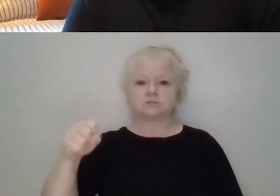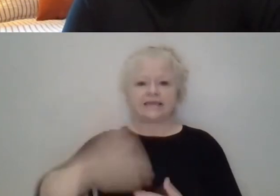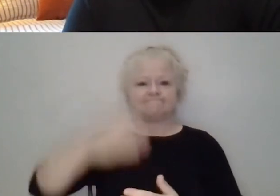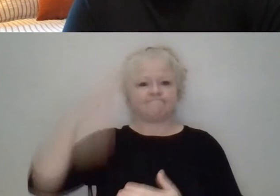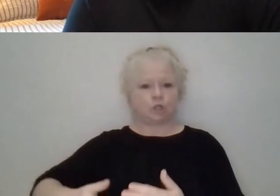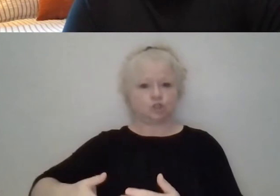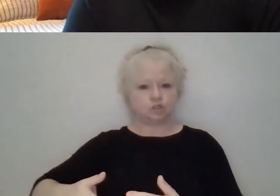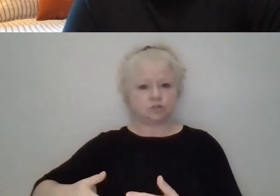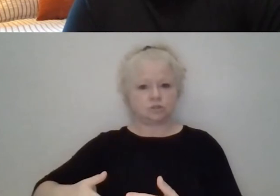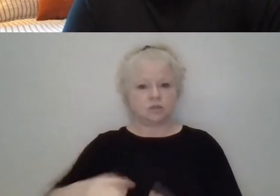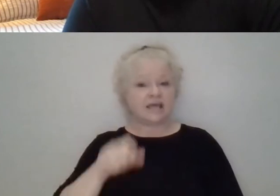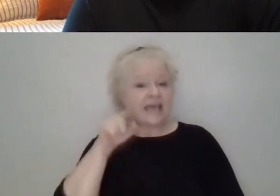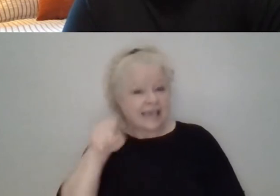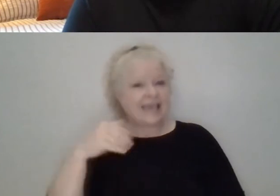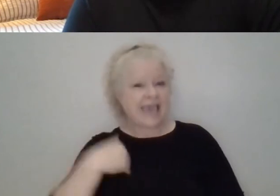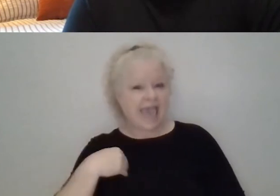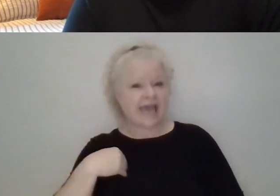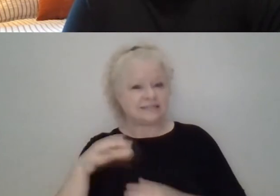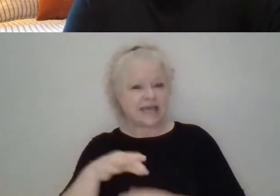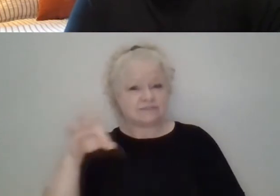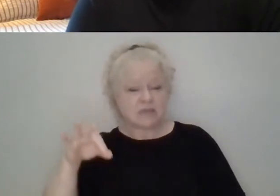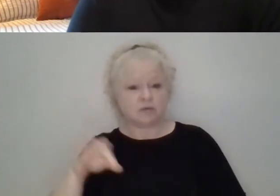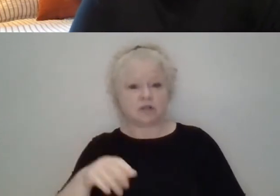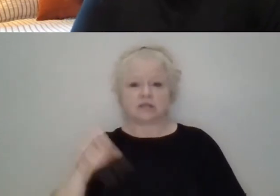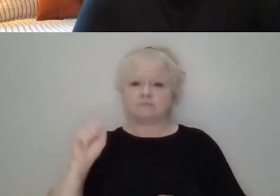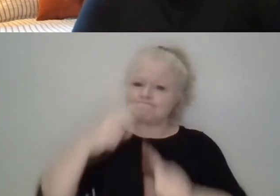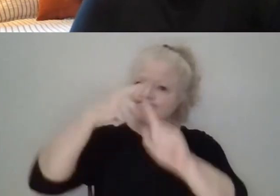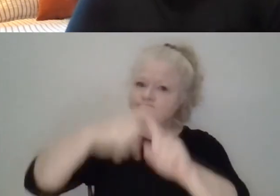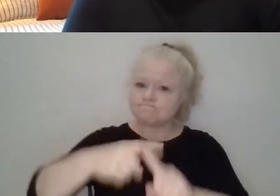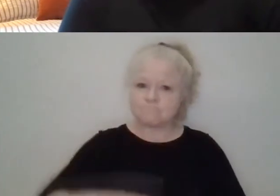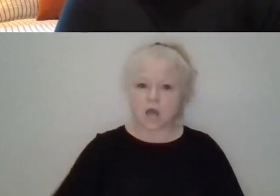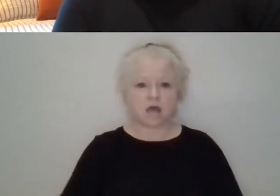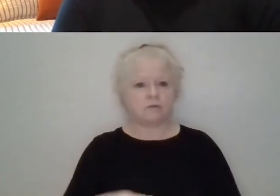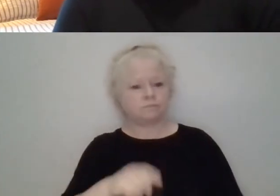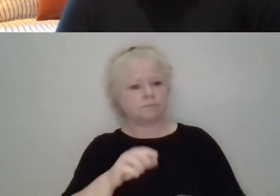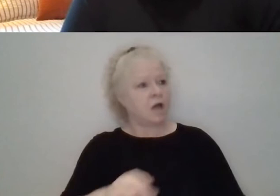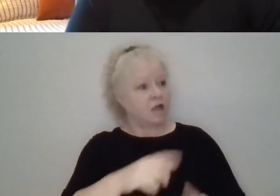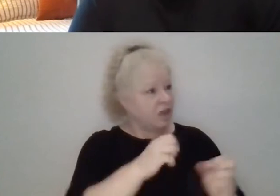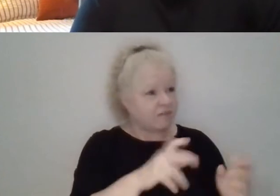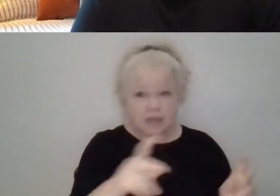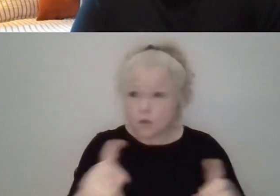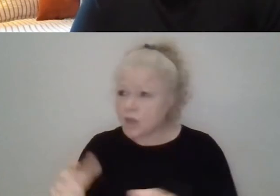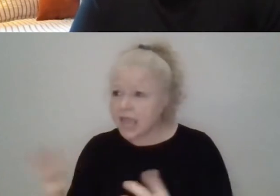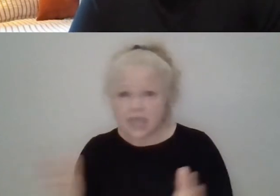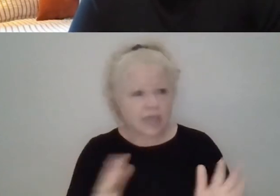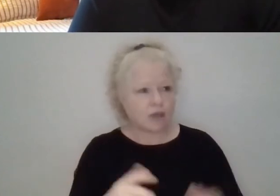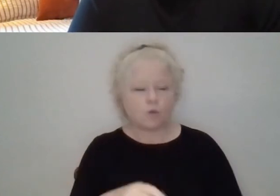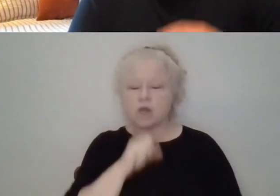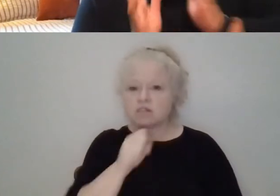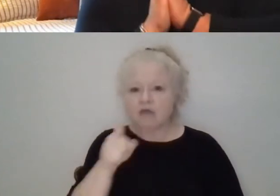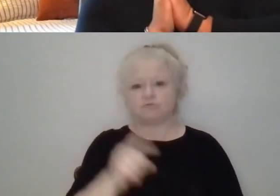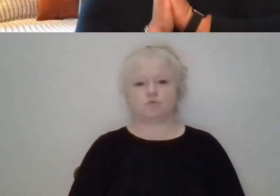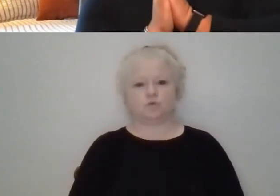what. And Carlos has that spirit. He's always optimistic. He's always like team, like, is everyone okay? And we love Carlos. So thank